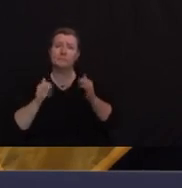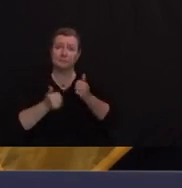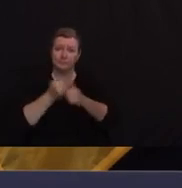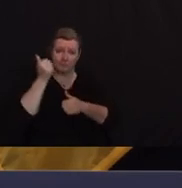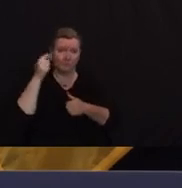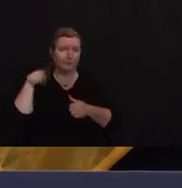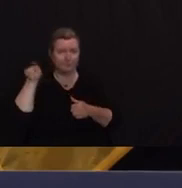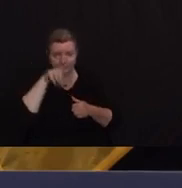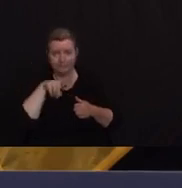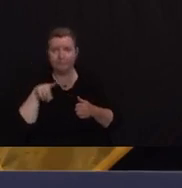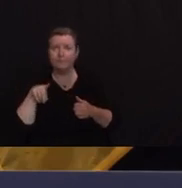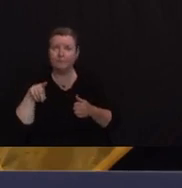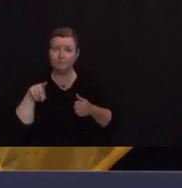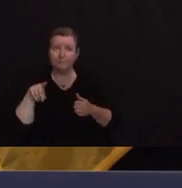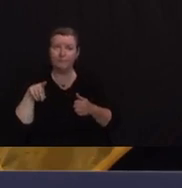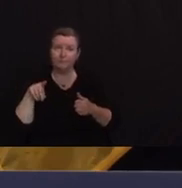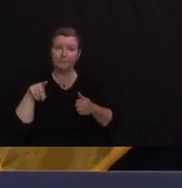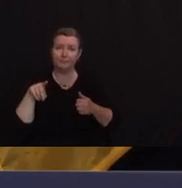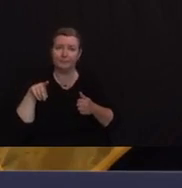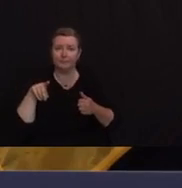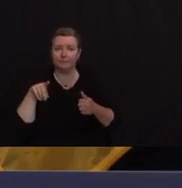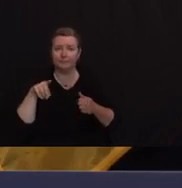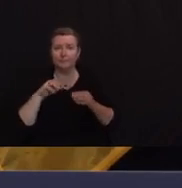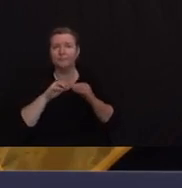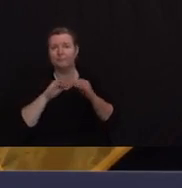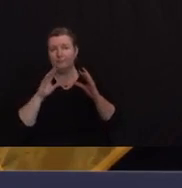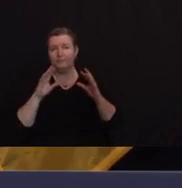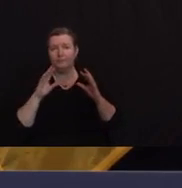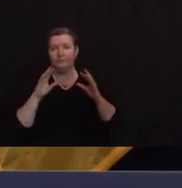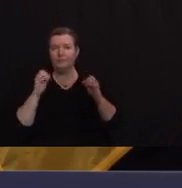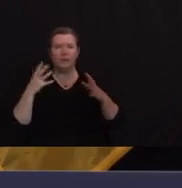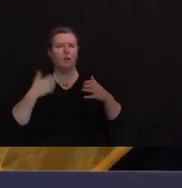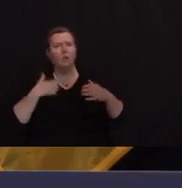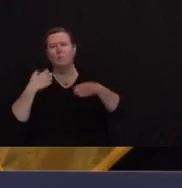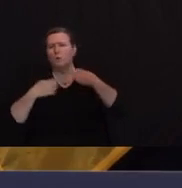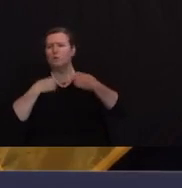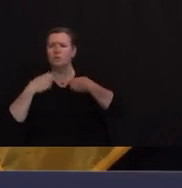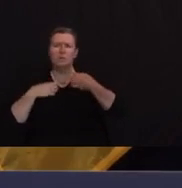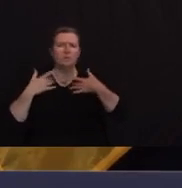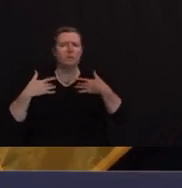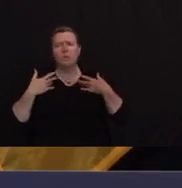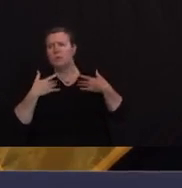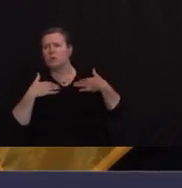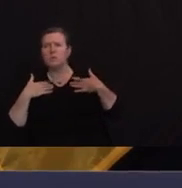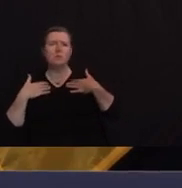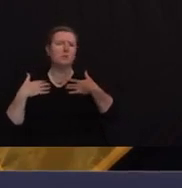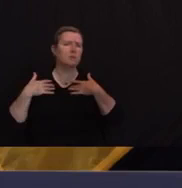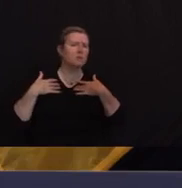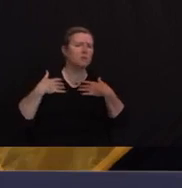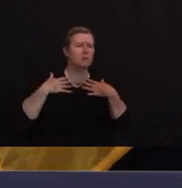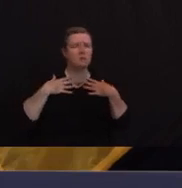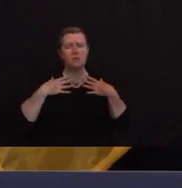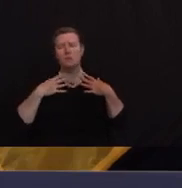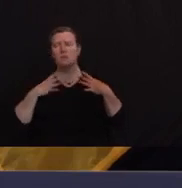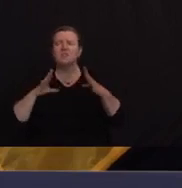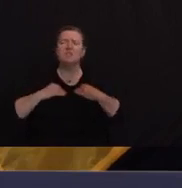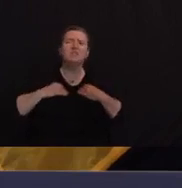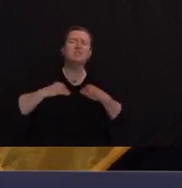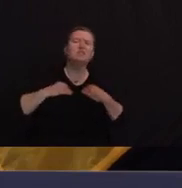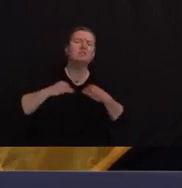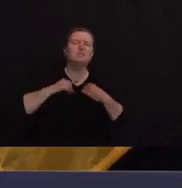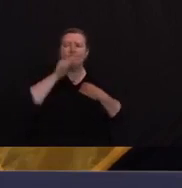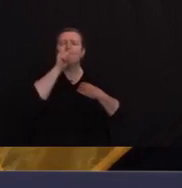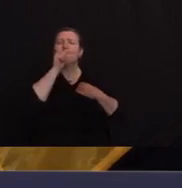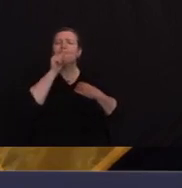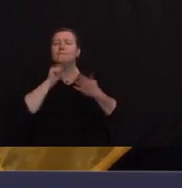been leaning. There's been obviously there's a lot of emotion around this. Overwhelmingly, I just saw a poll that came out last week.